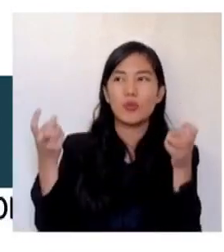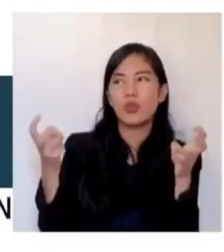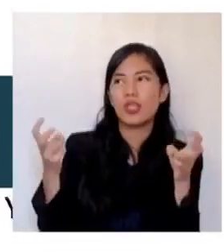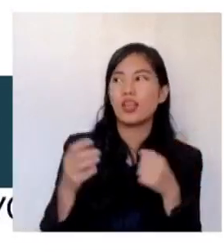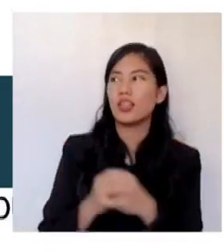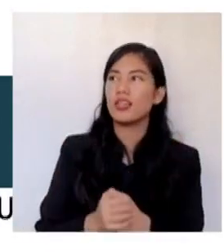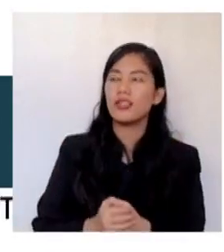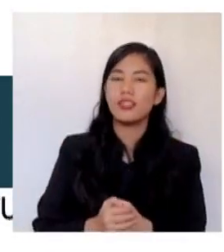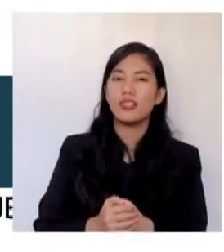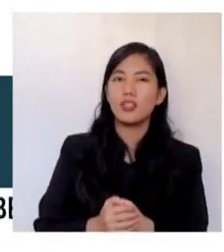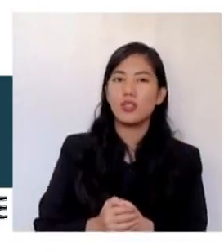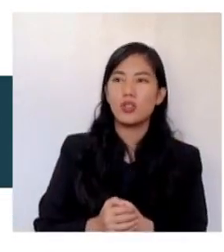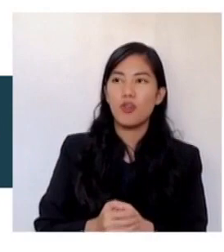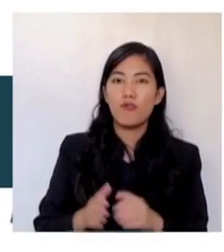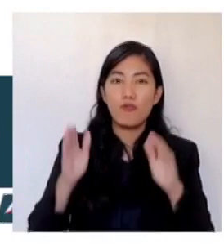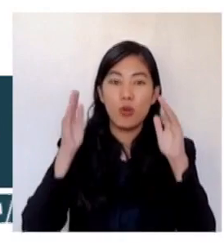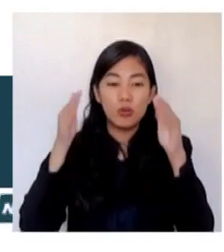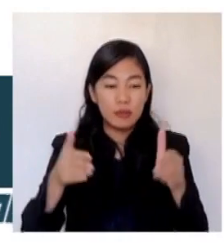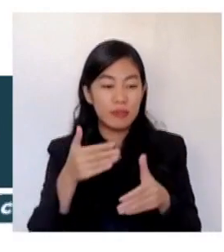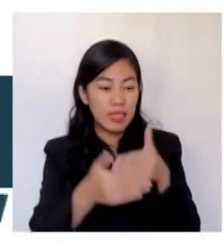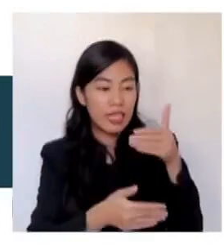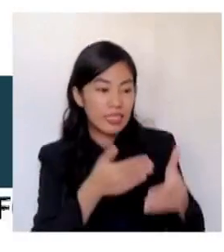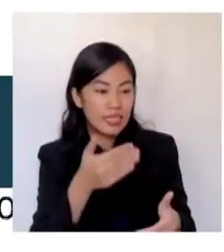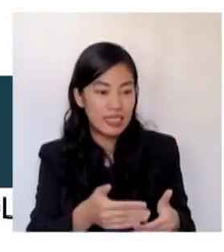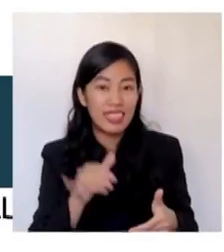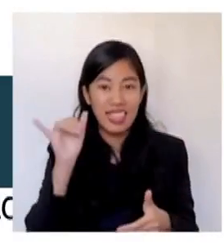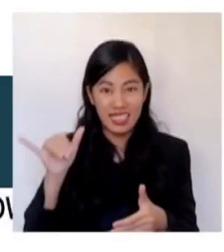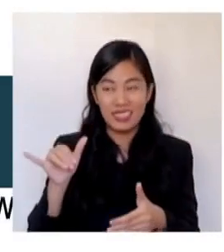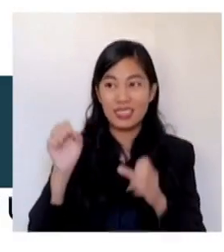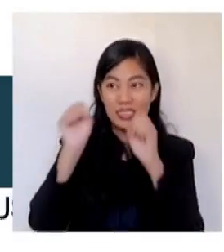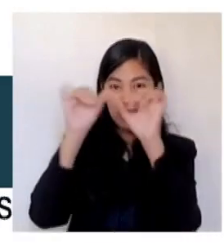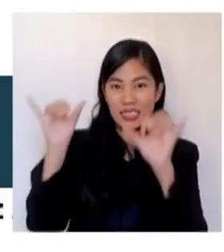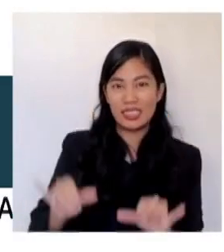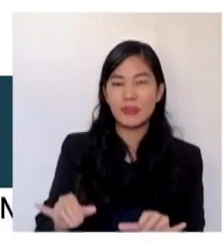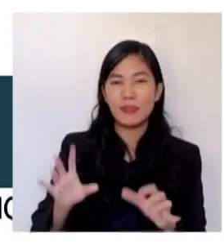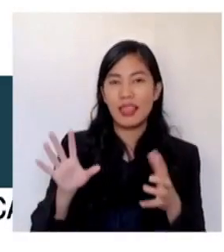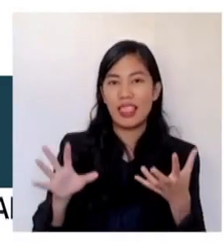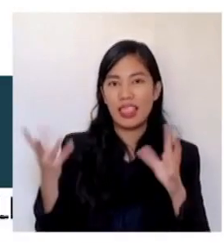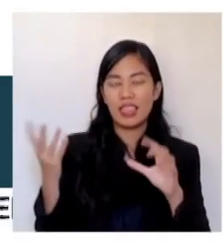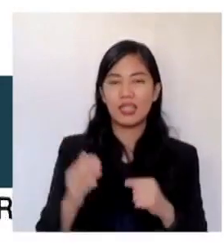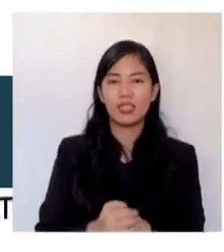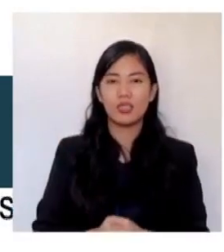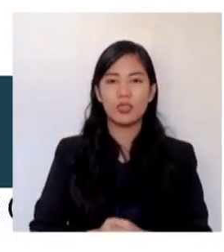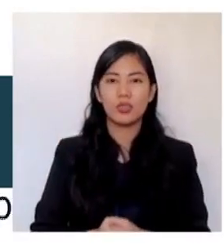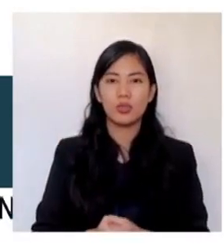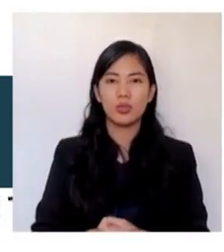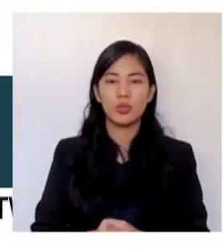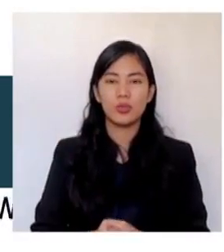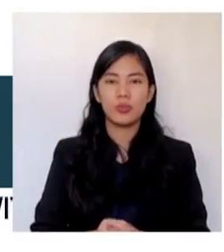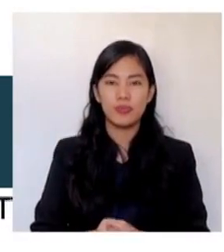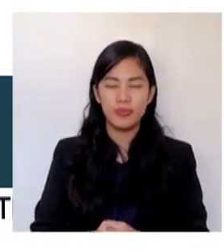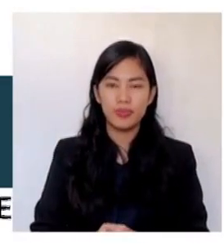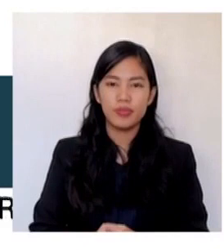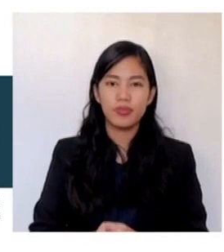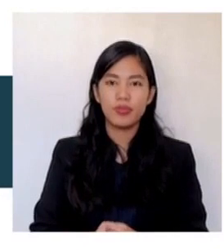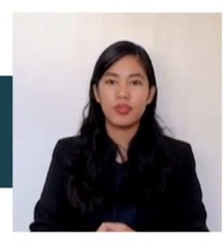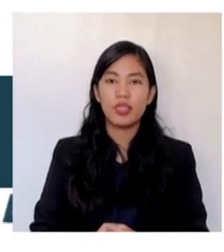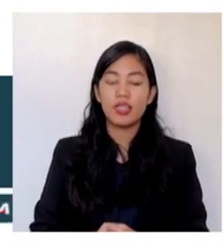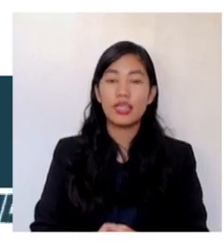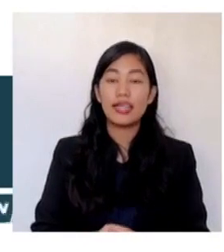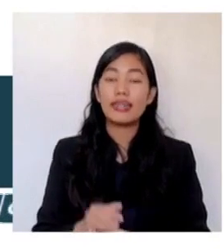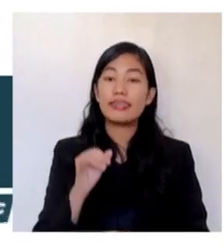institutional and focus on processes and so on. Sa atin, it's always spoils driven. No? Whoever is